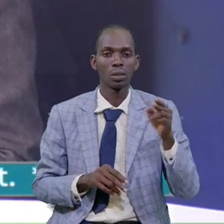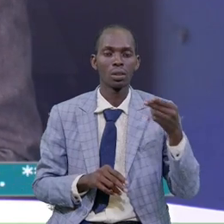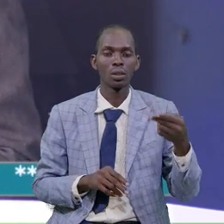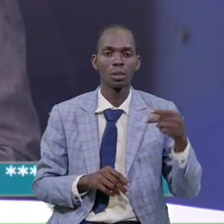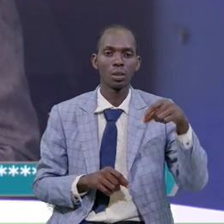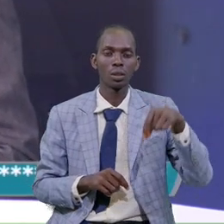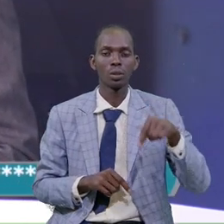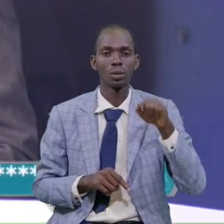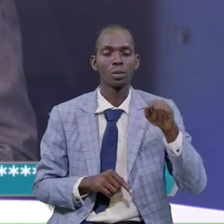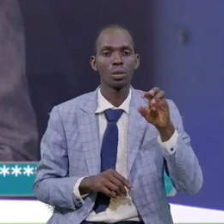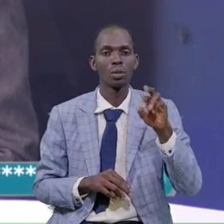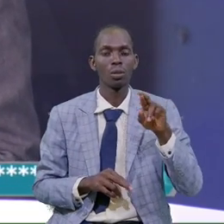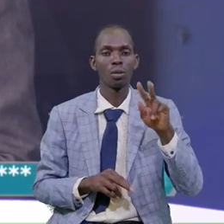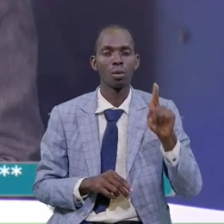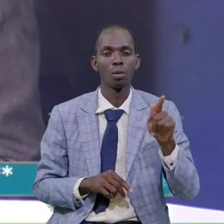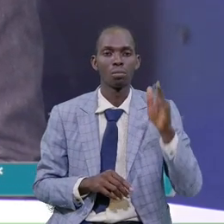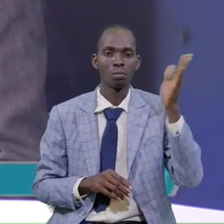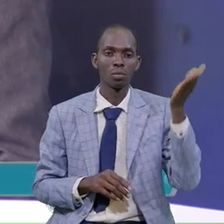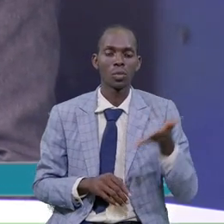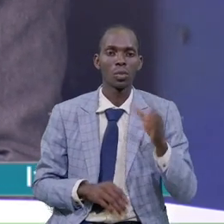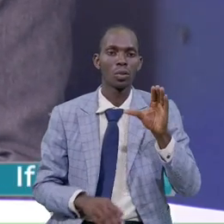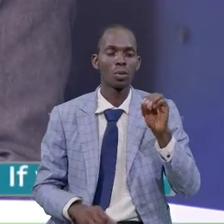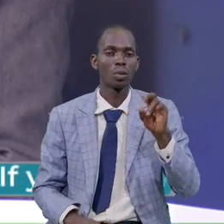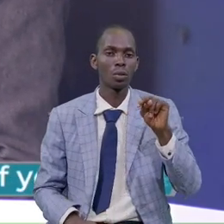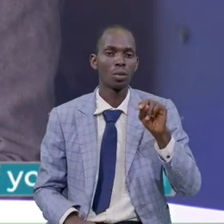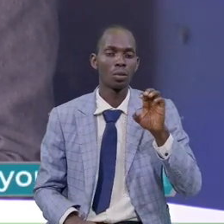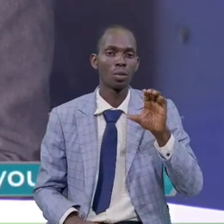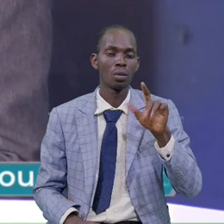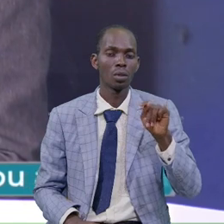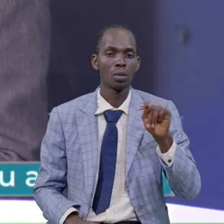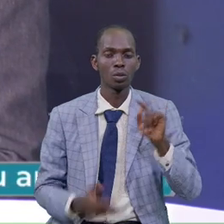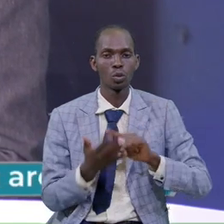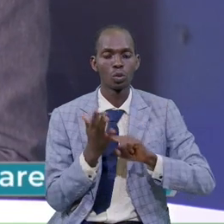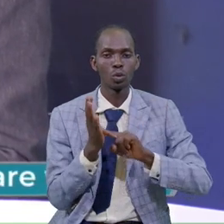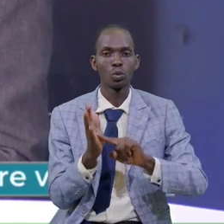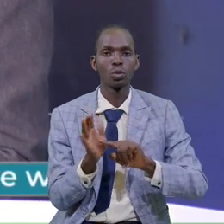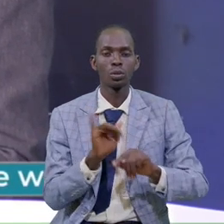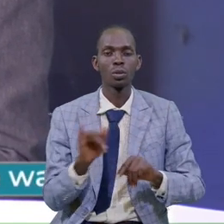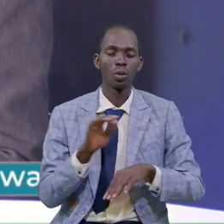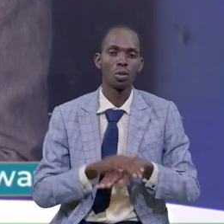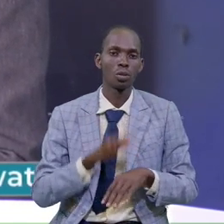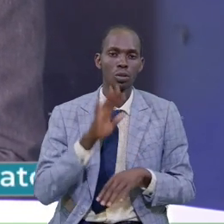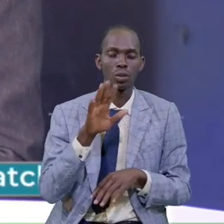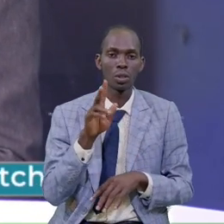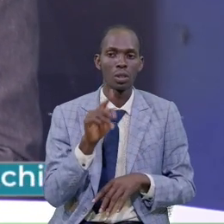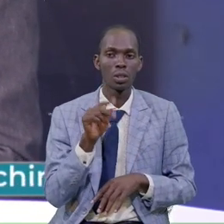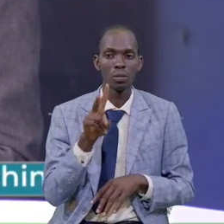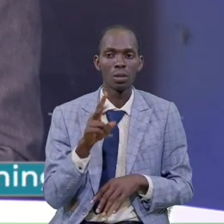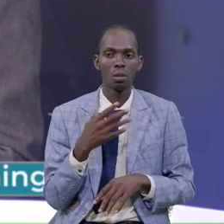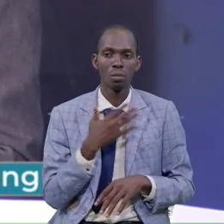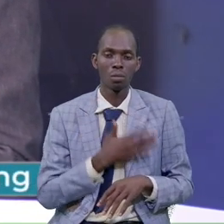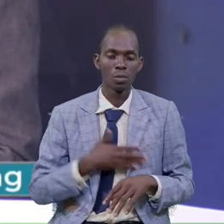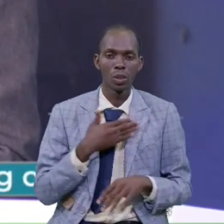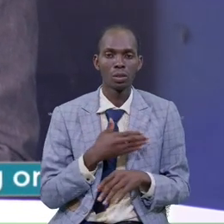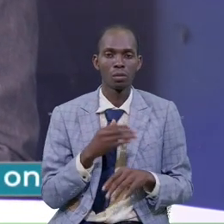gck.org/connect que vous pouvez remplir. Displayed on your screen, please visit the link. Visitez